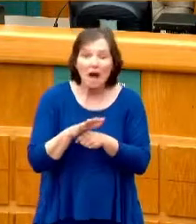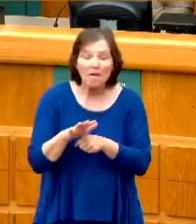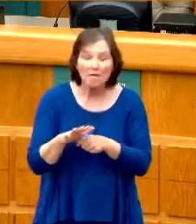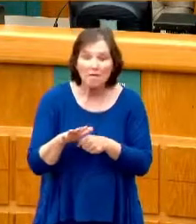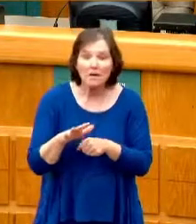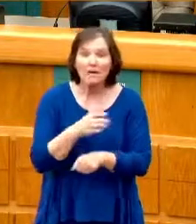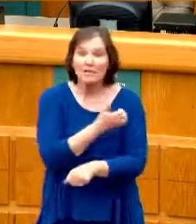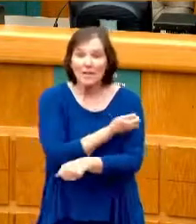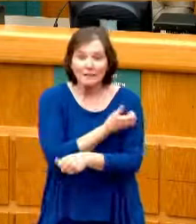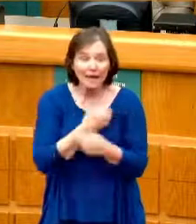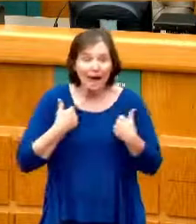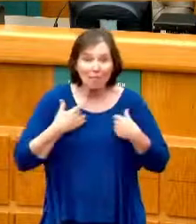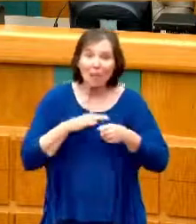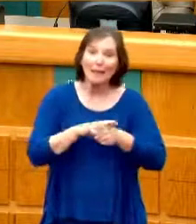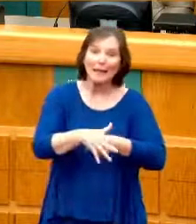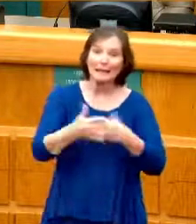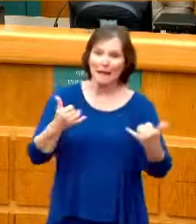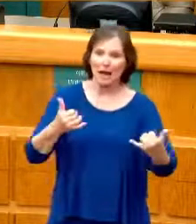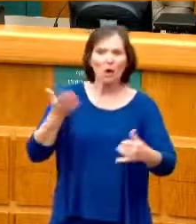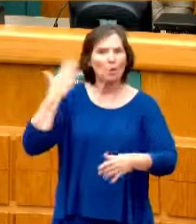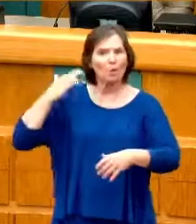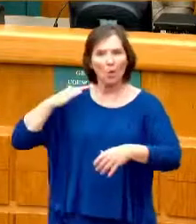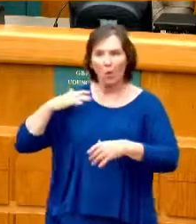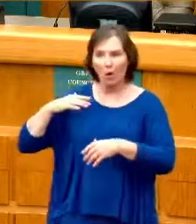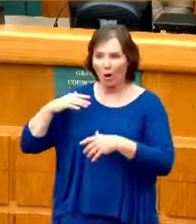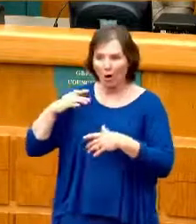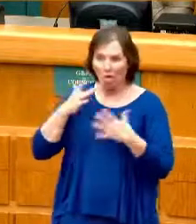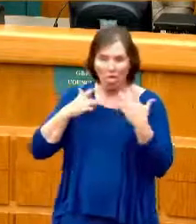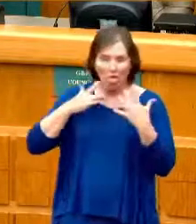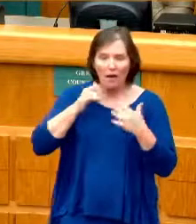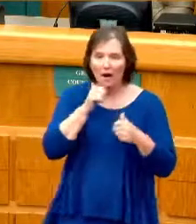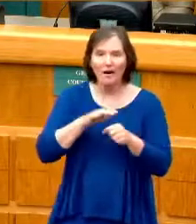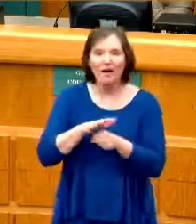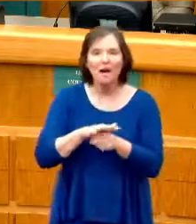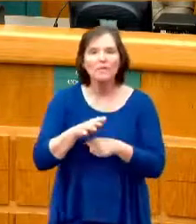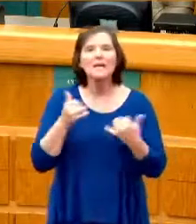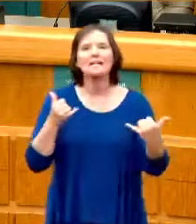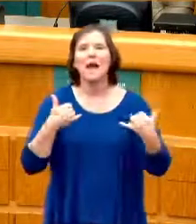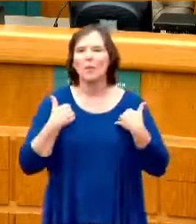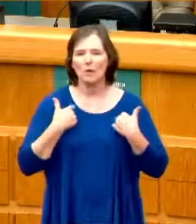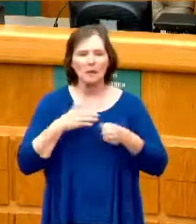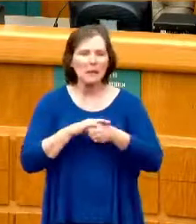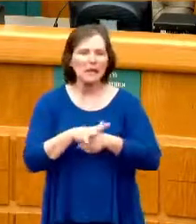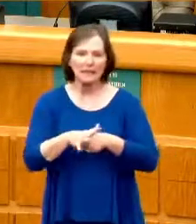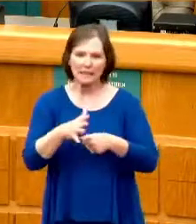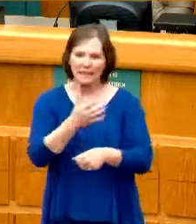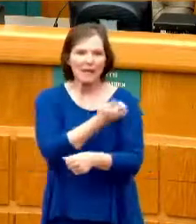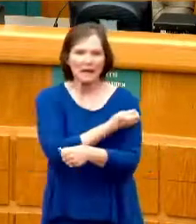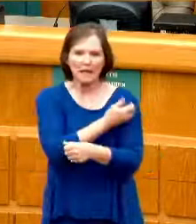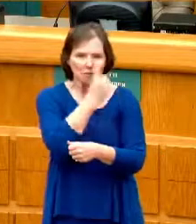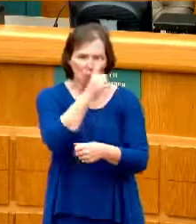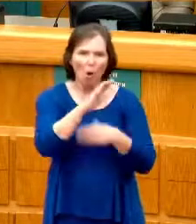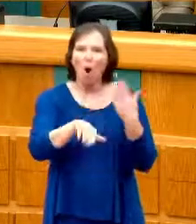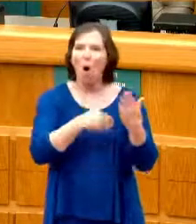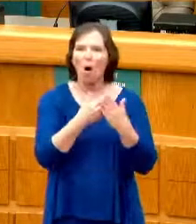ago. And now this third vaccine option, Johnson & Johnson, for the very first time you heard